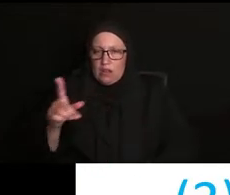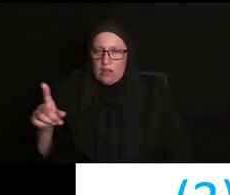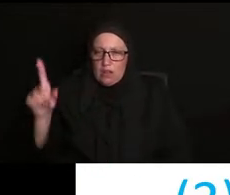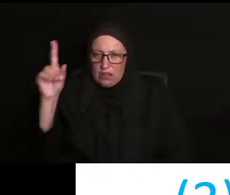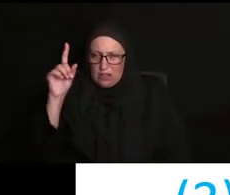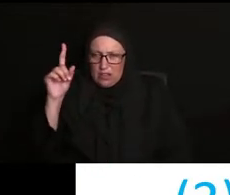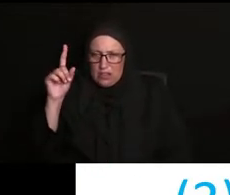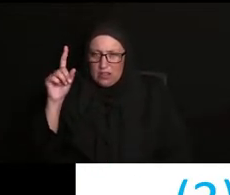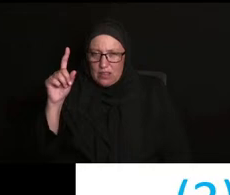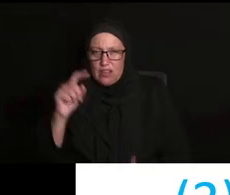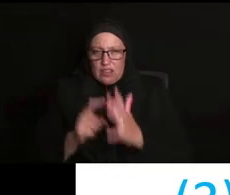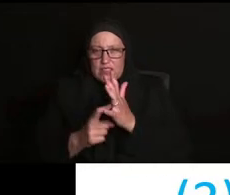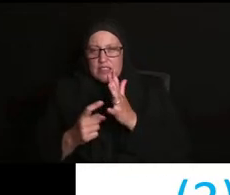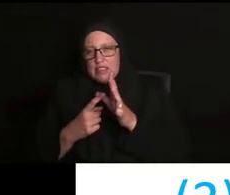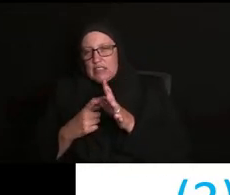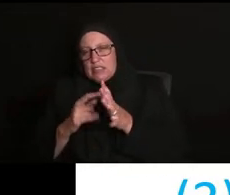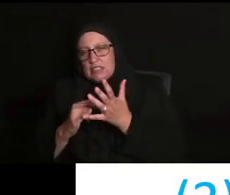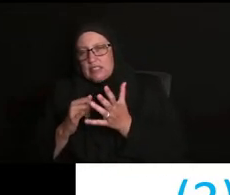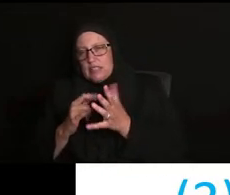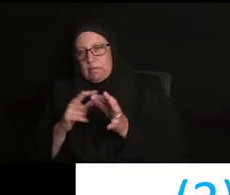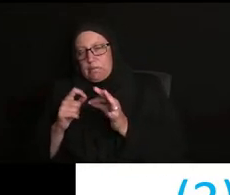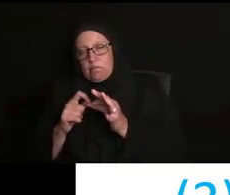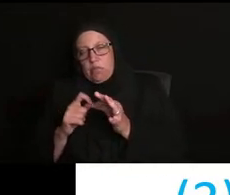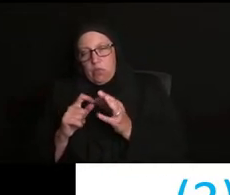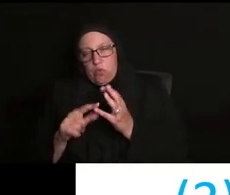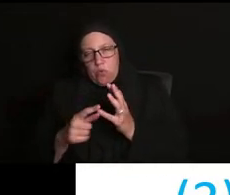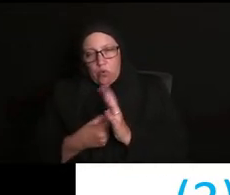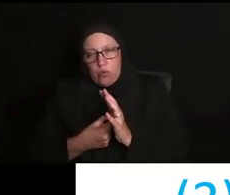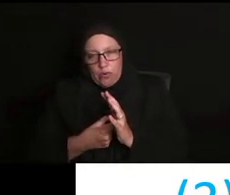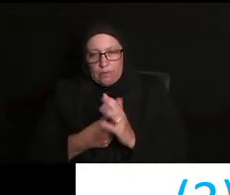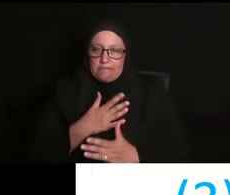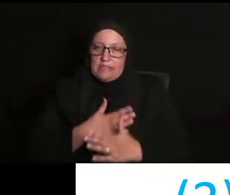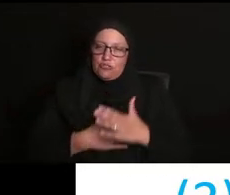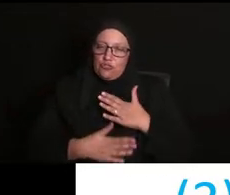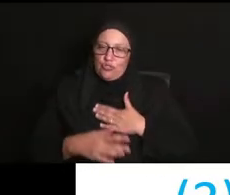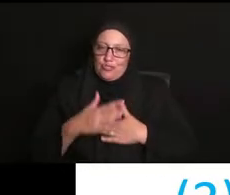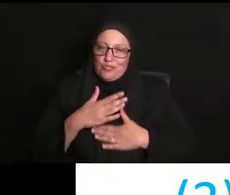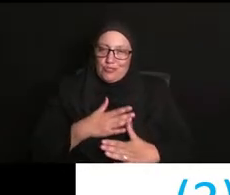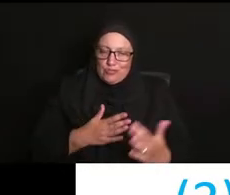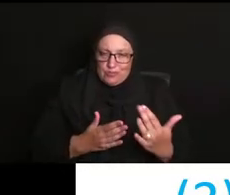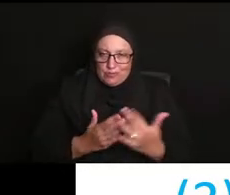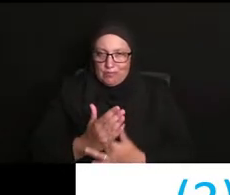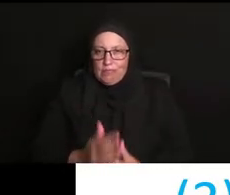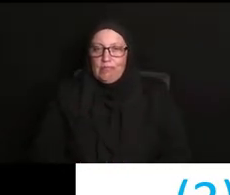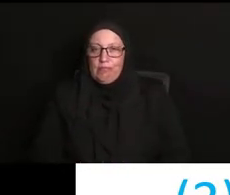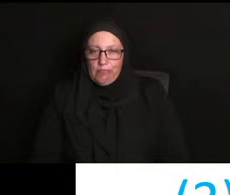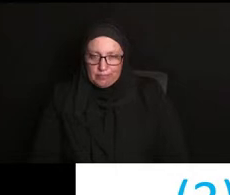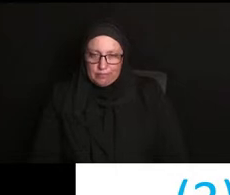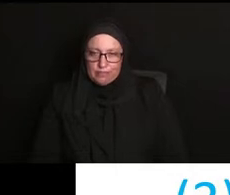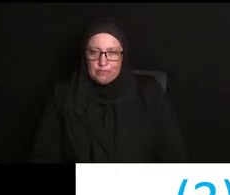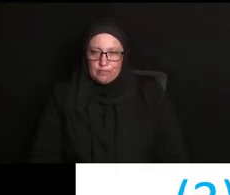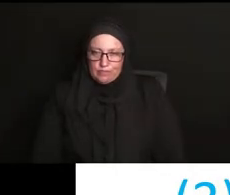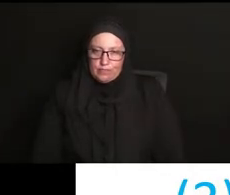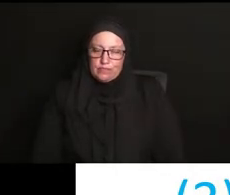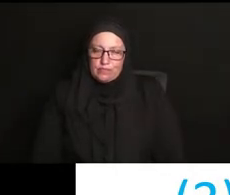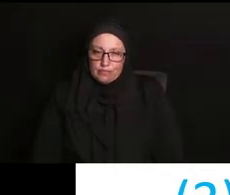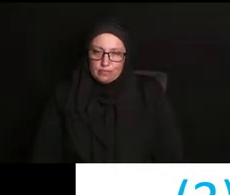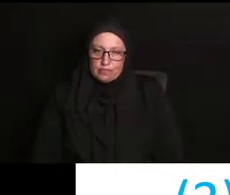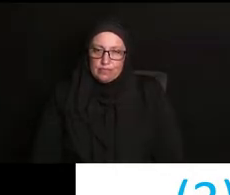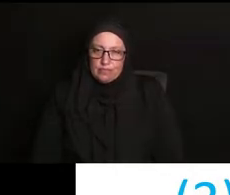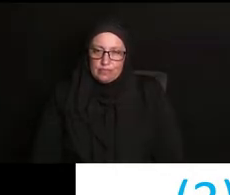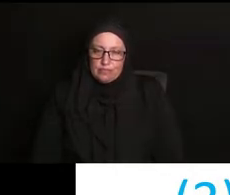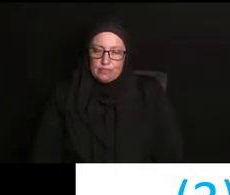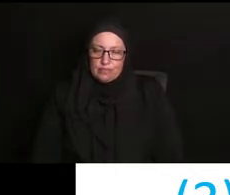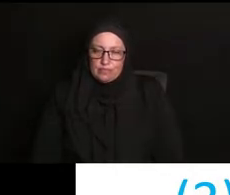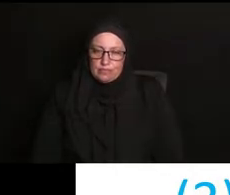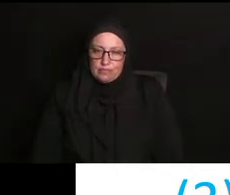do is you have the patience to go through the trials, to persevere